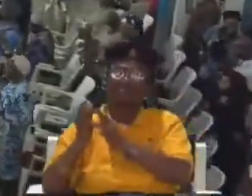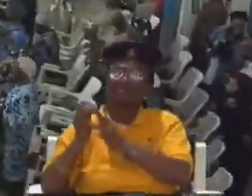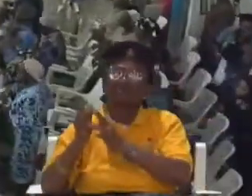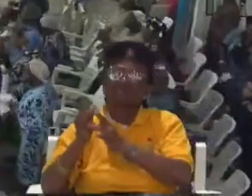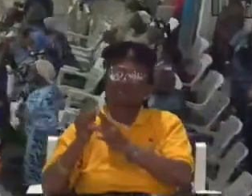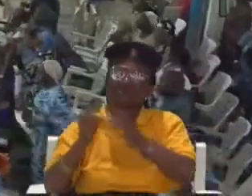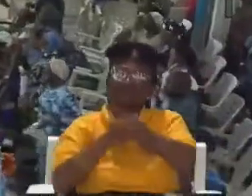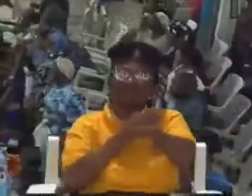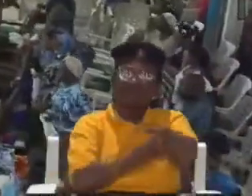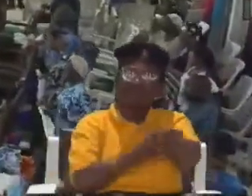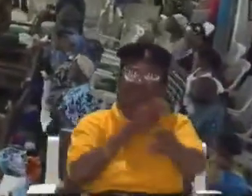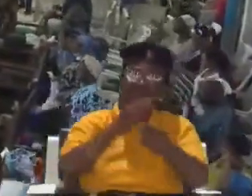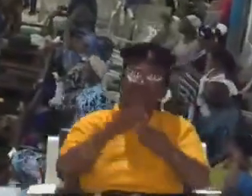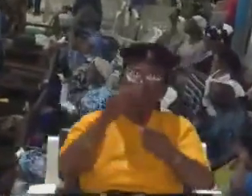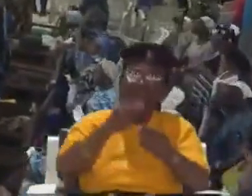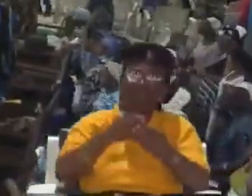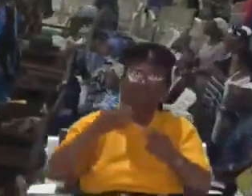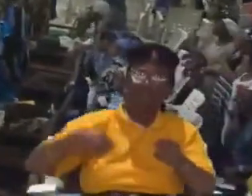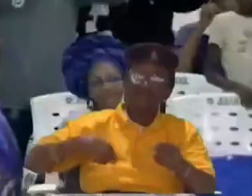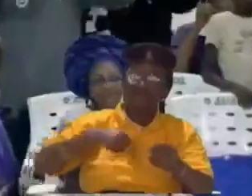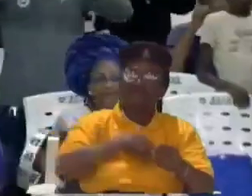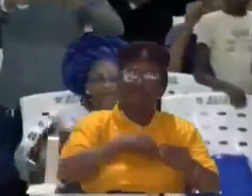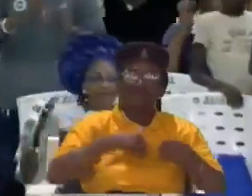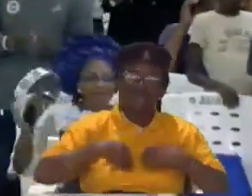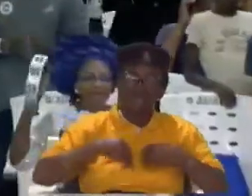Jesus' mighty name, we have